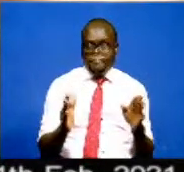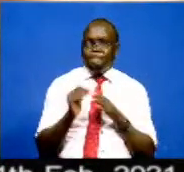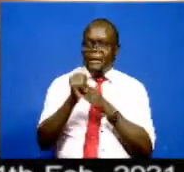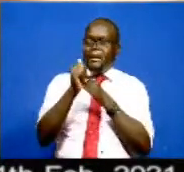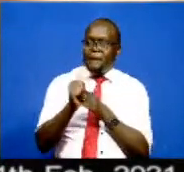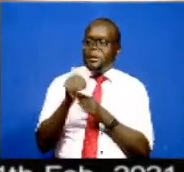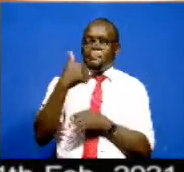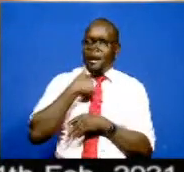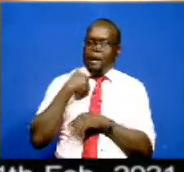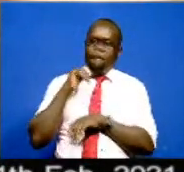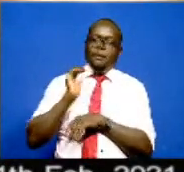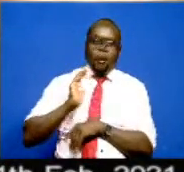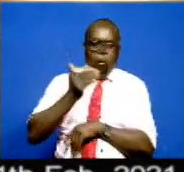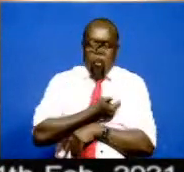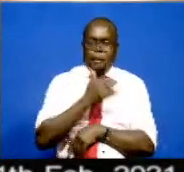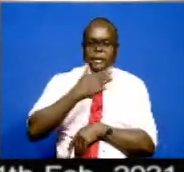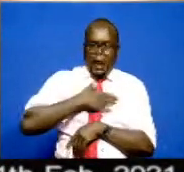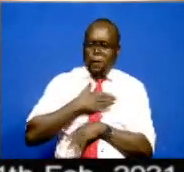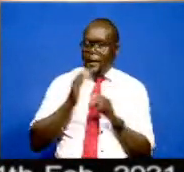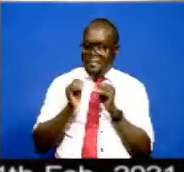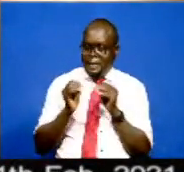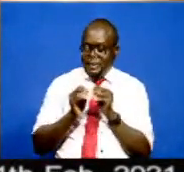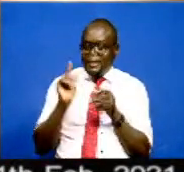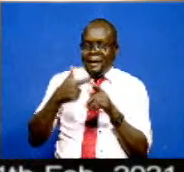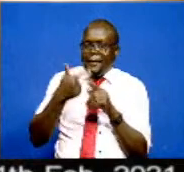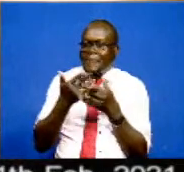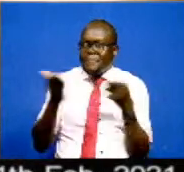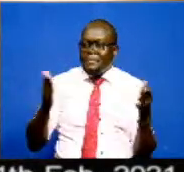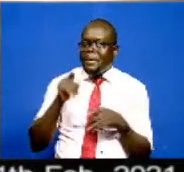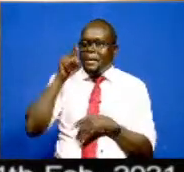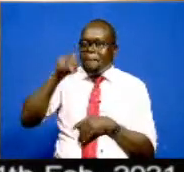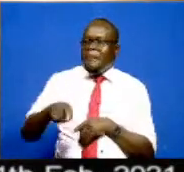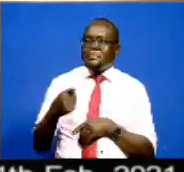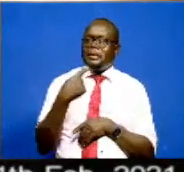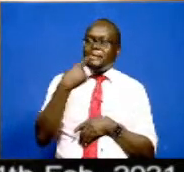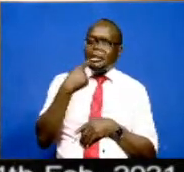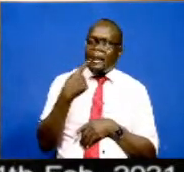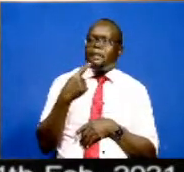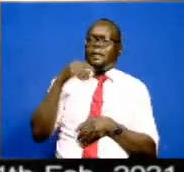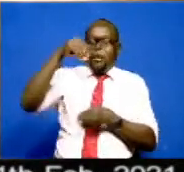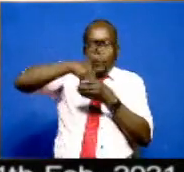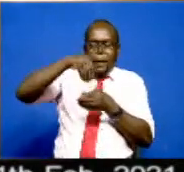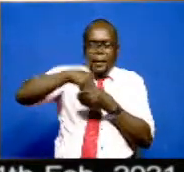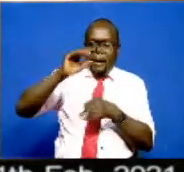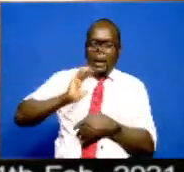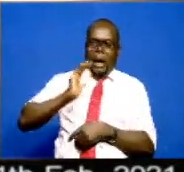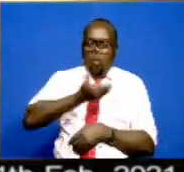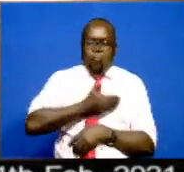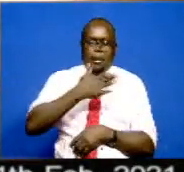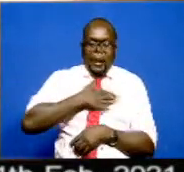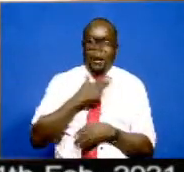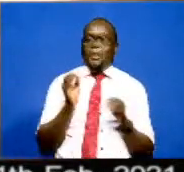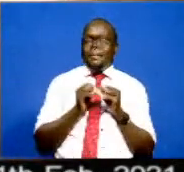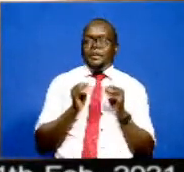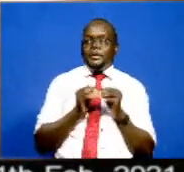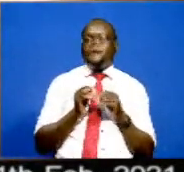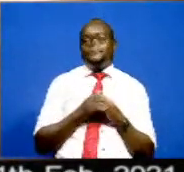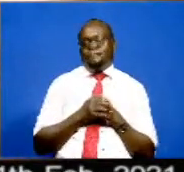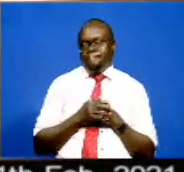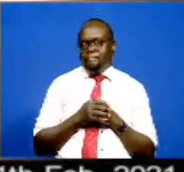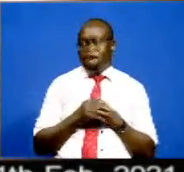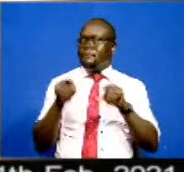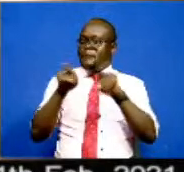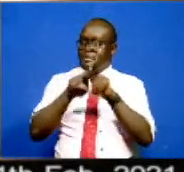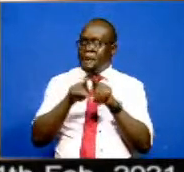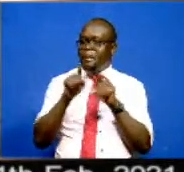we have a Kamkunji, because then there are things that we need to say in a Kamkunji. But having said that, I also just want